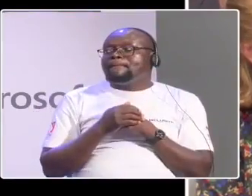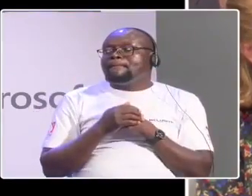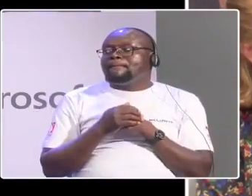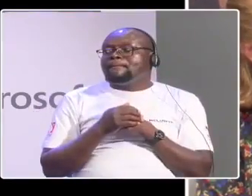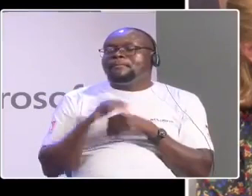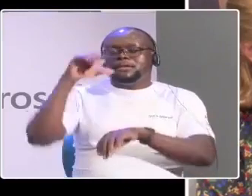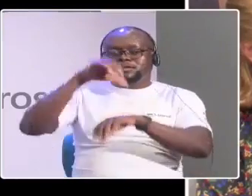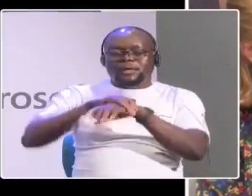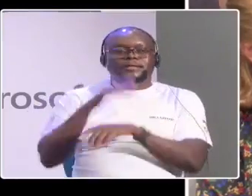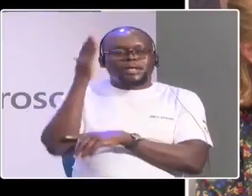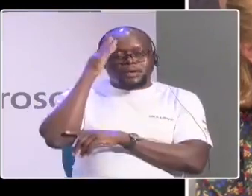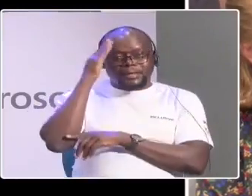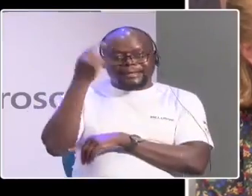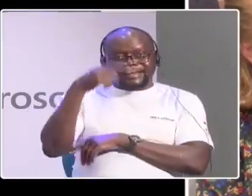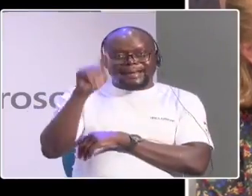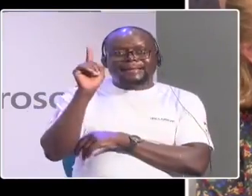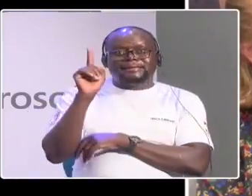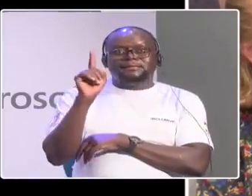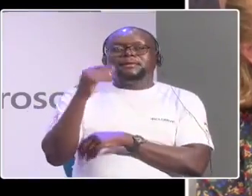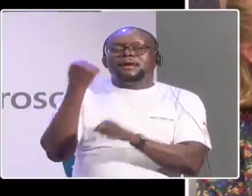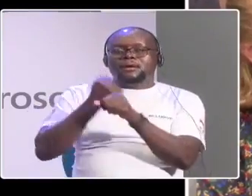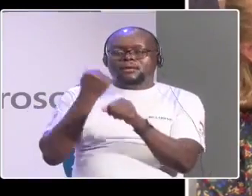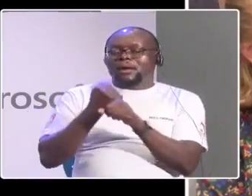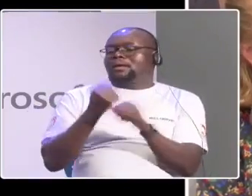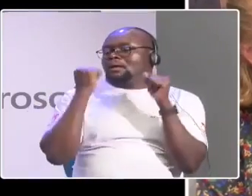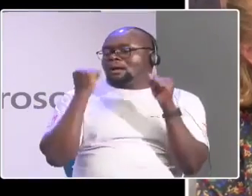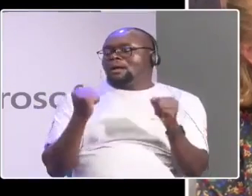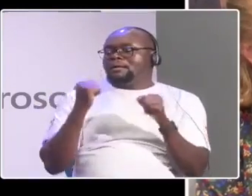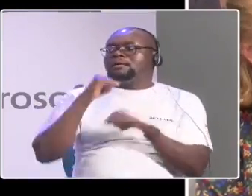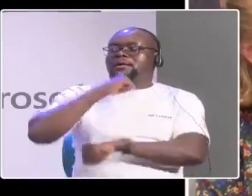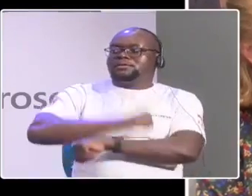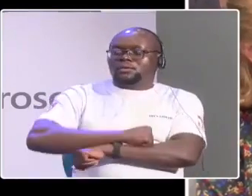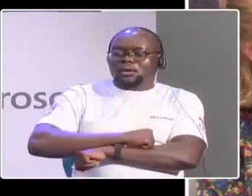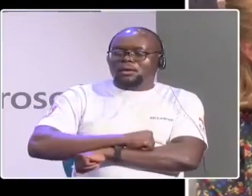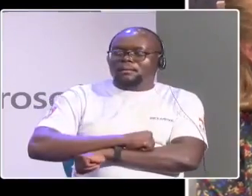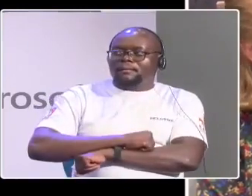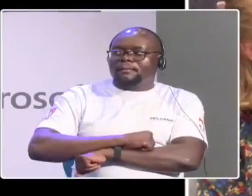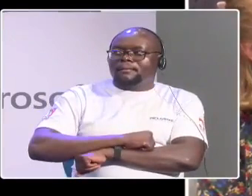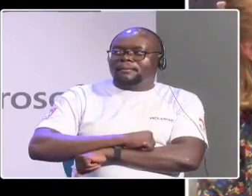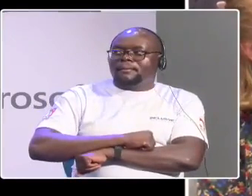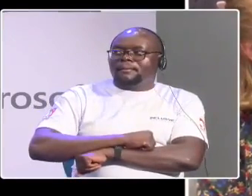and to get knowledge, yeah? They're working hard in schools.